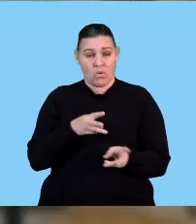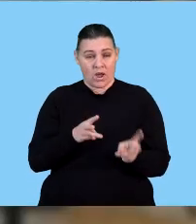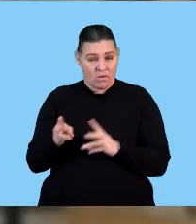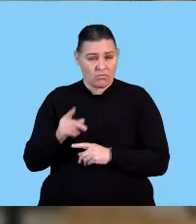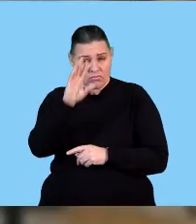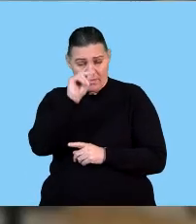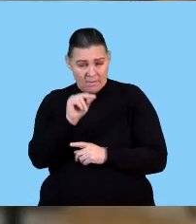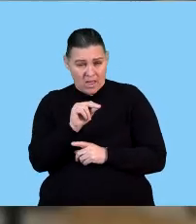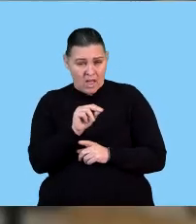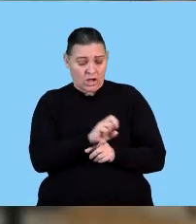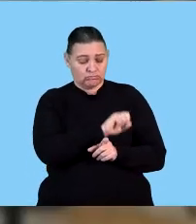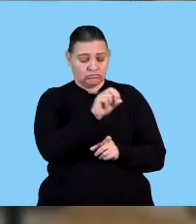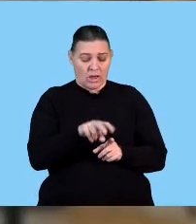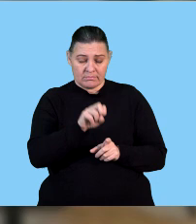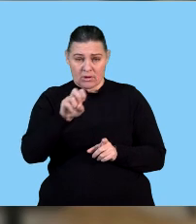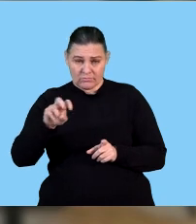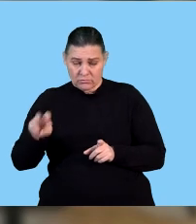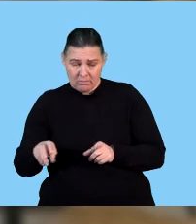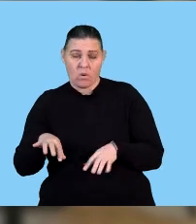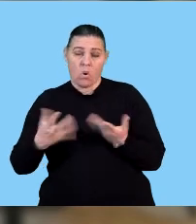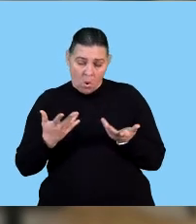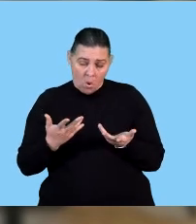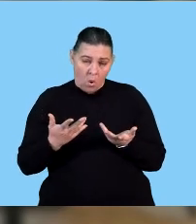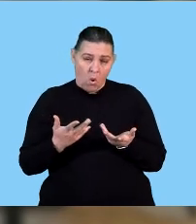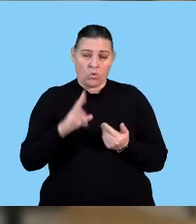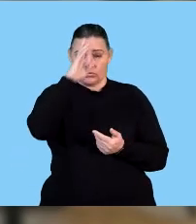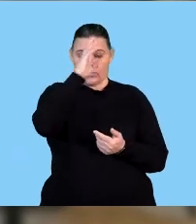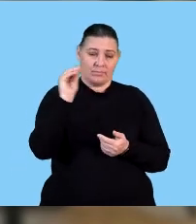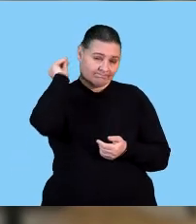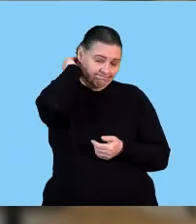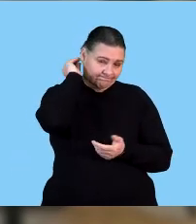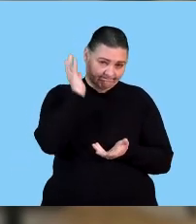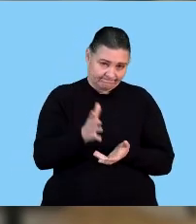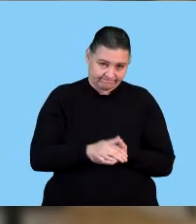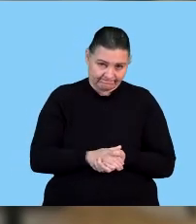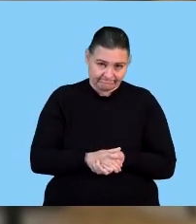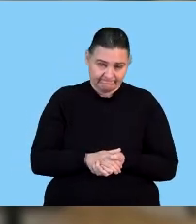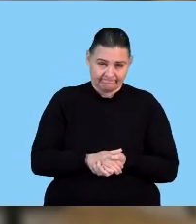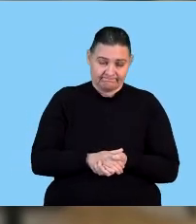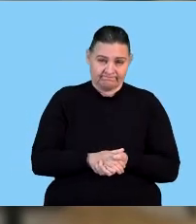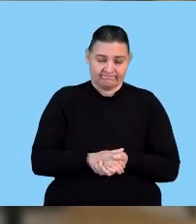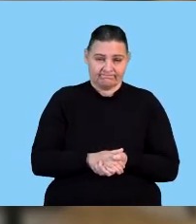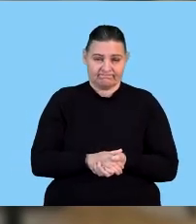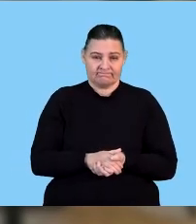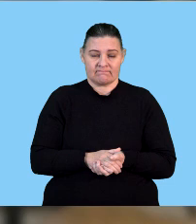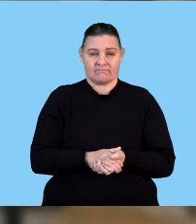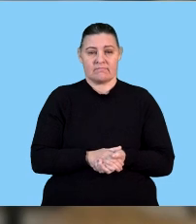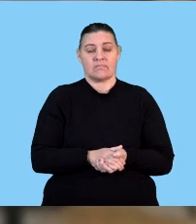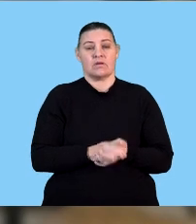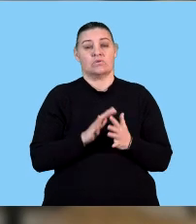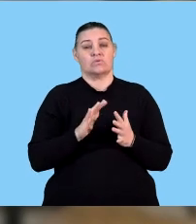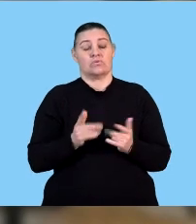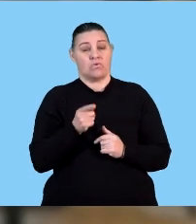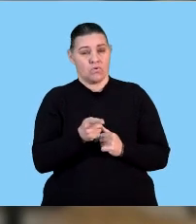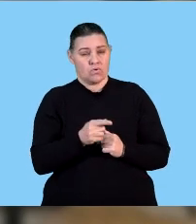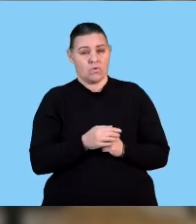ways in which we can convert? We can use the frog, like with the previous example, or we could have memorized the conversions.